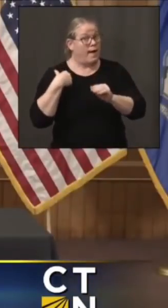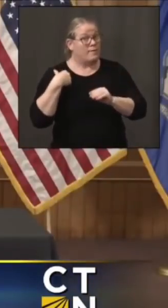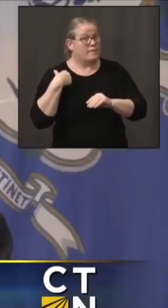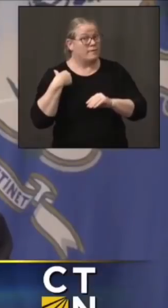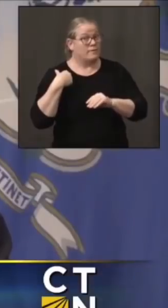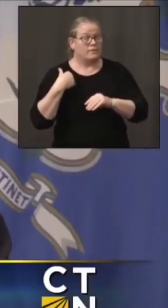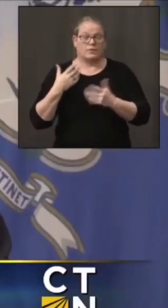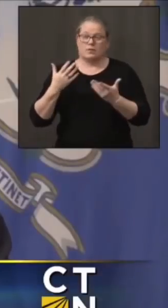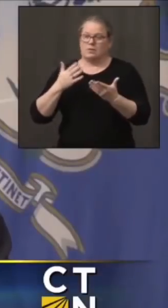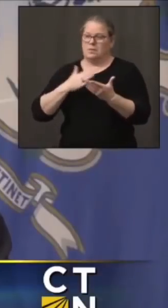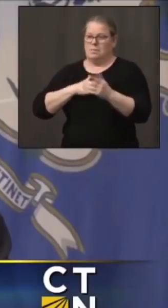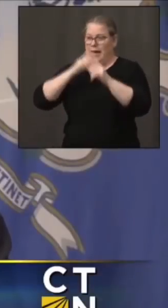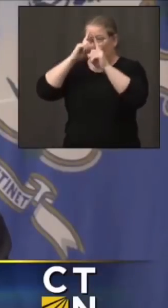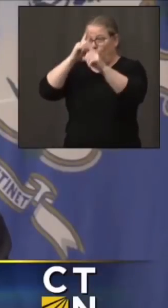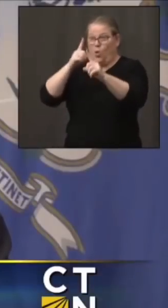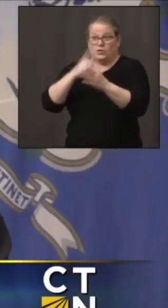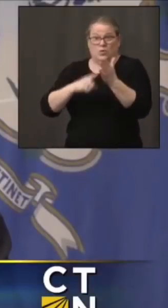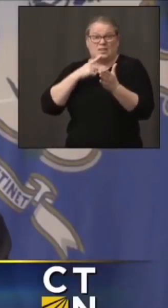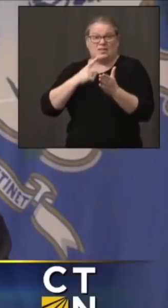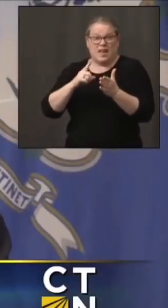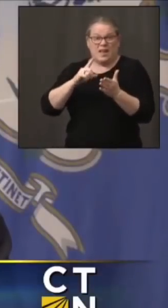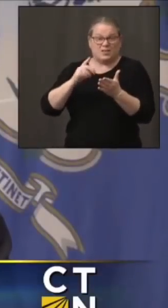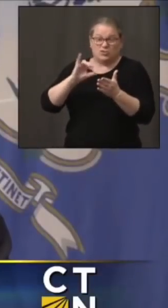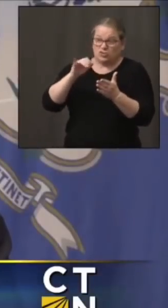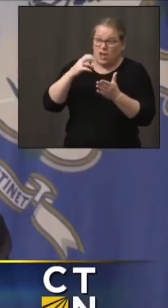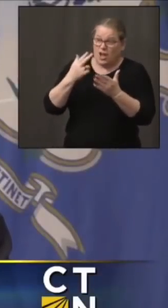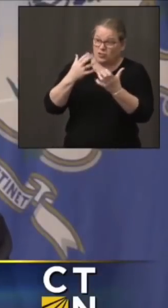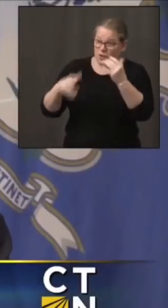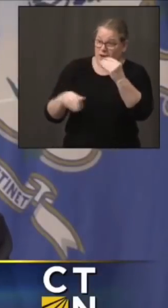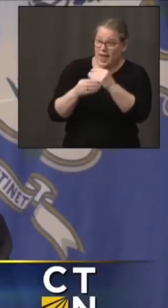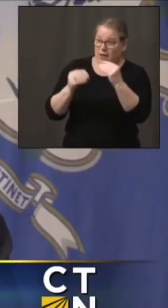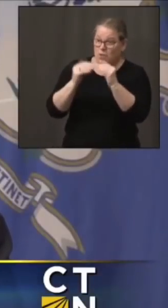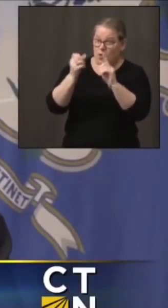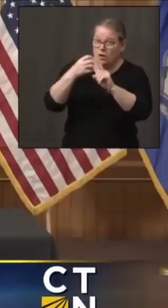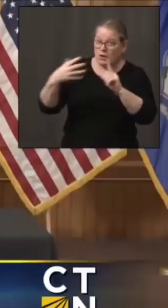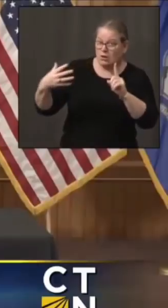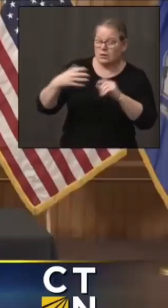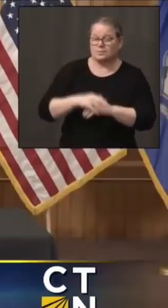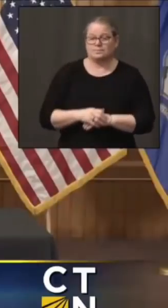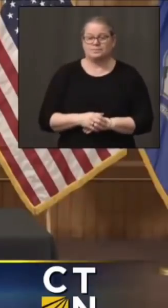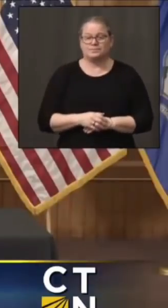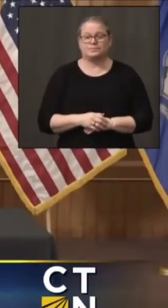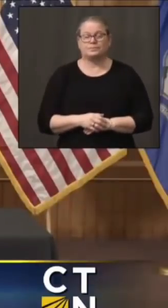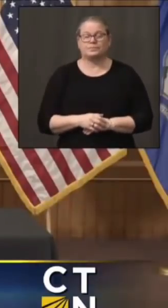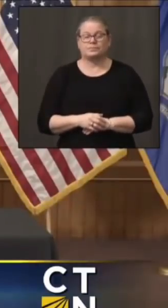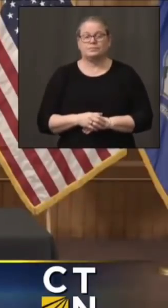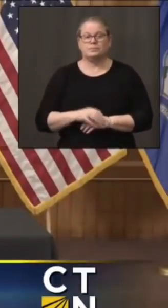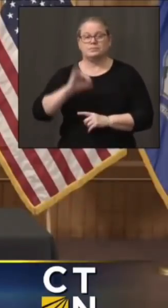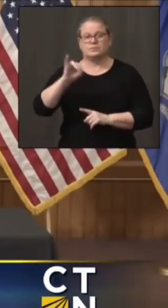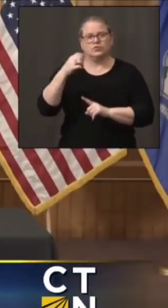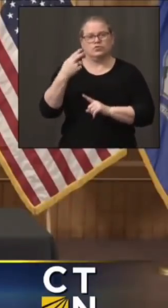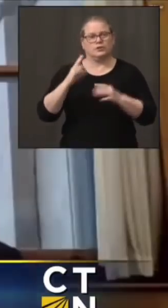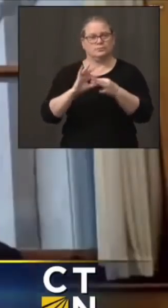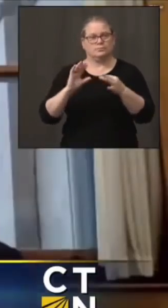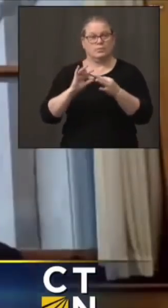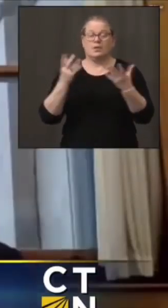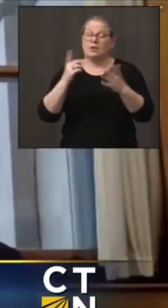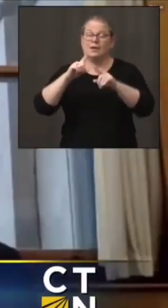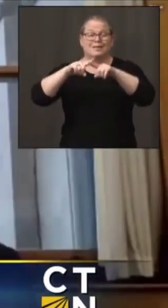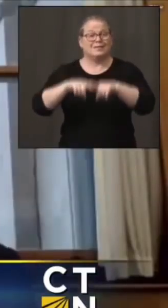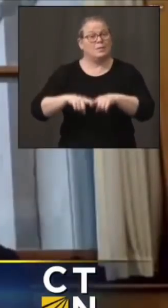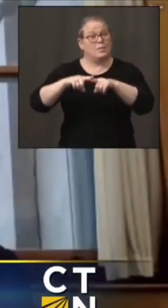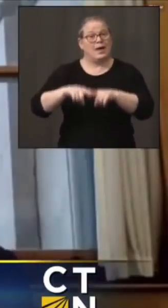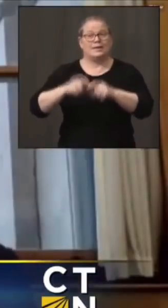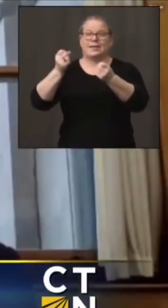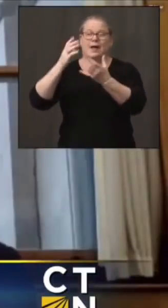My goal is pretty much what I told you. Do you have any more detail than that, Josh? As the governor said, Kristen, it's going to be completely dependent on how much vaccine